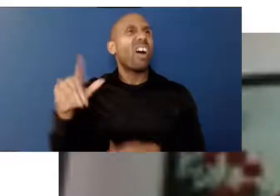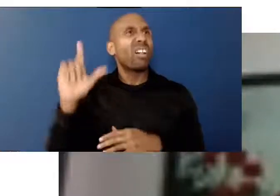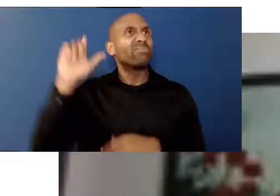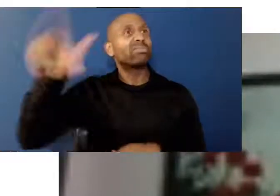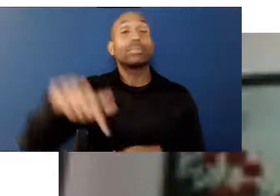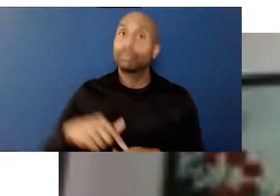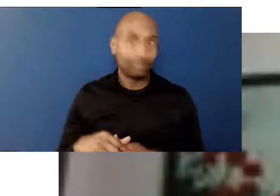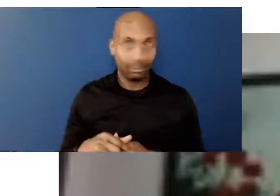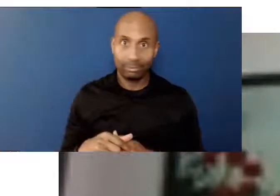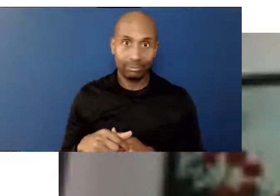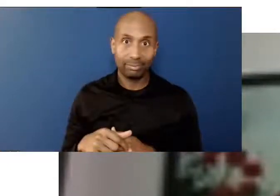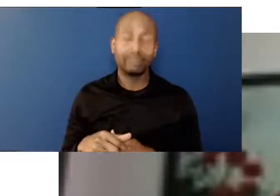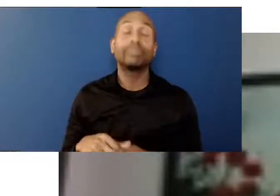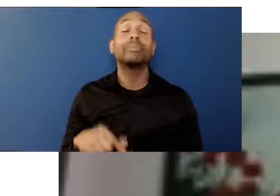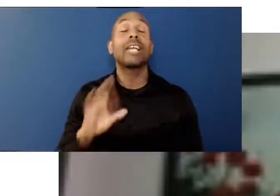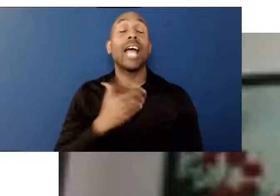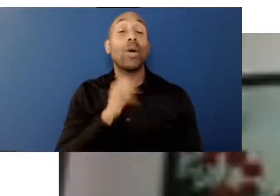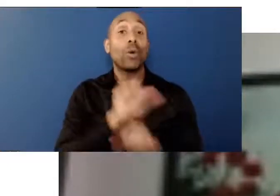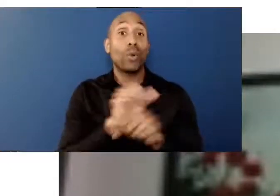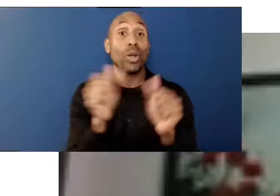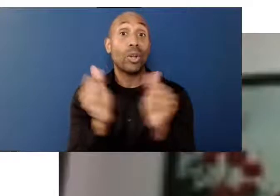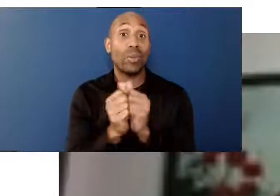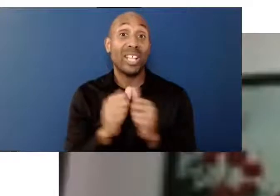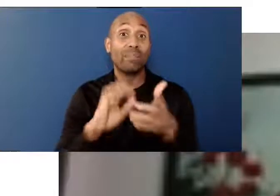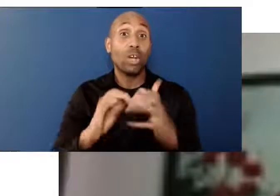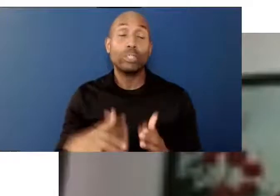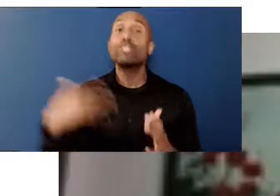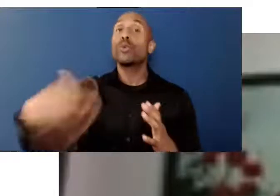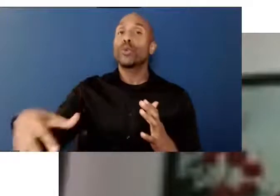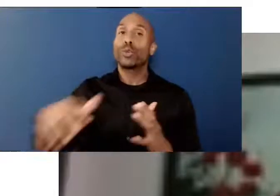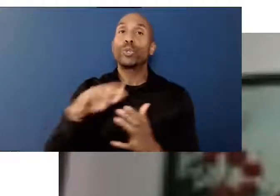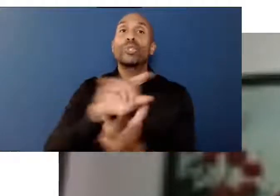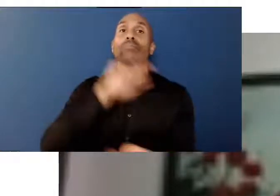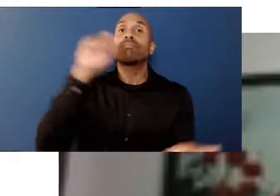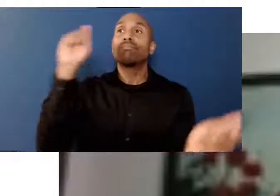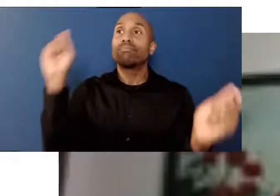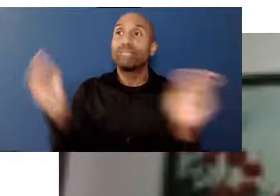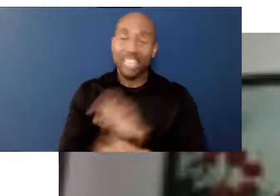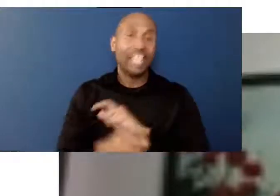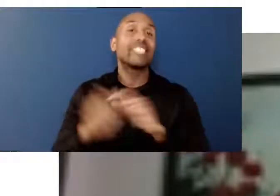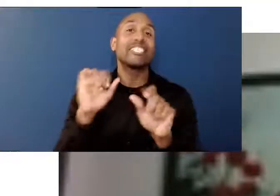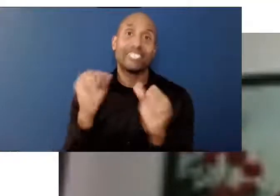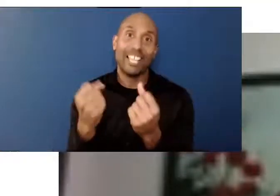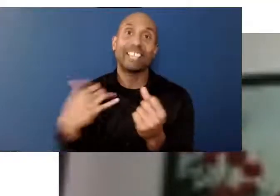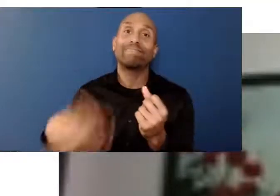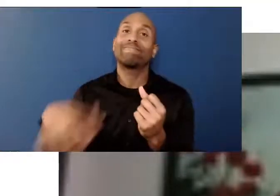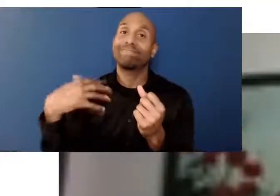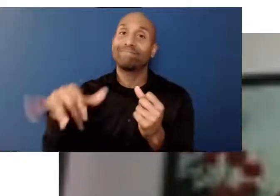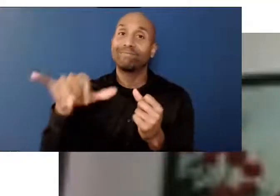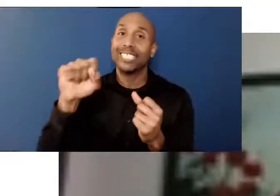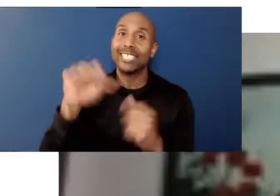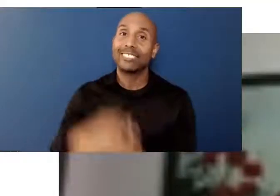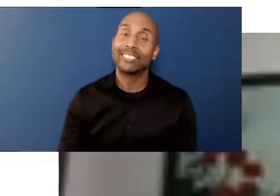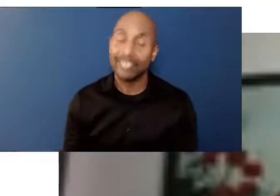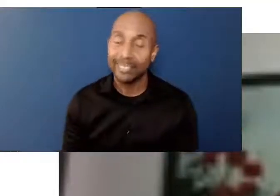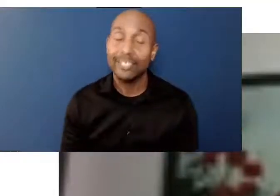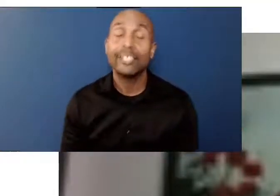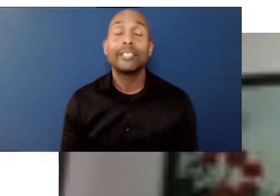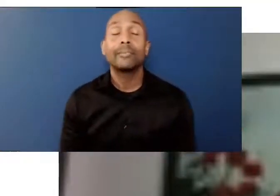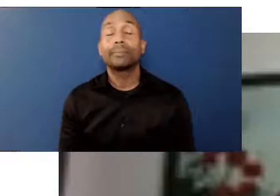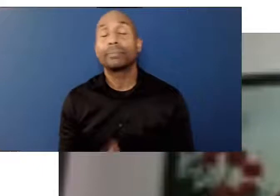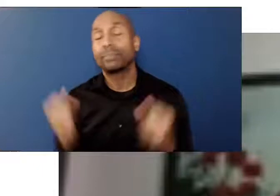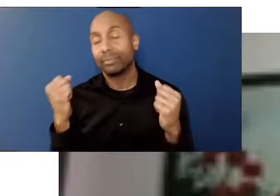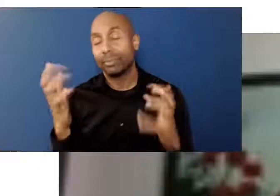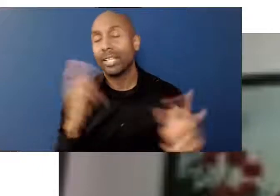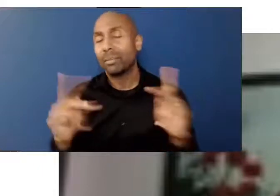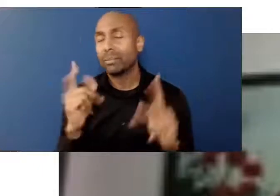it's transformational. And so, I think, many people